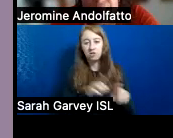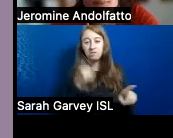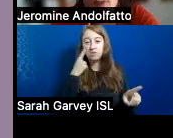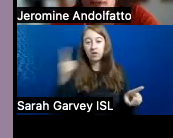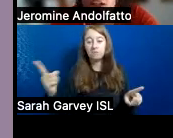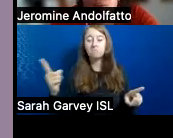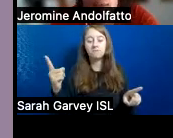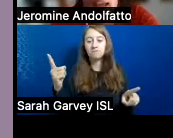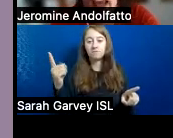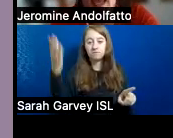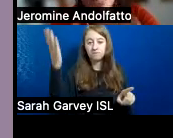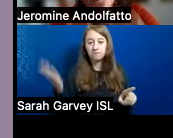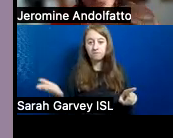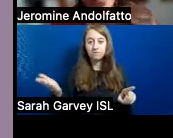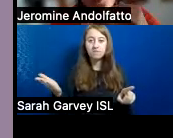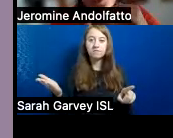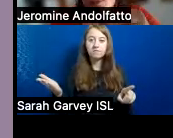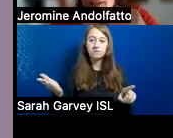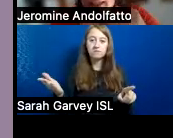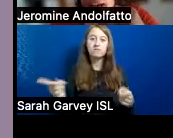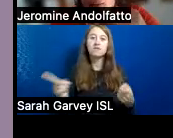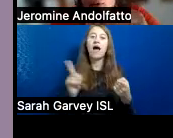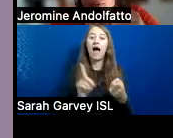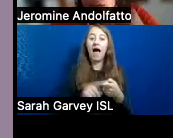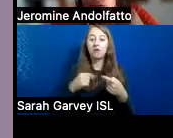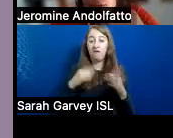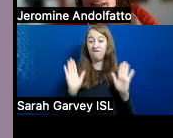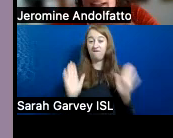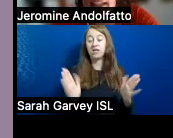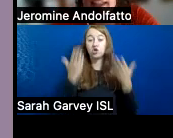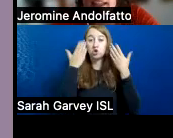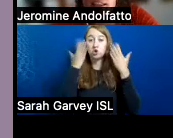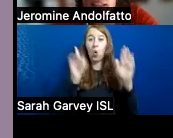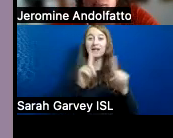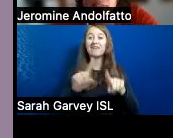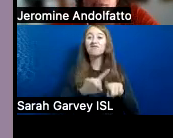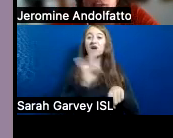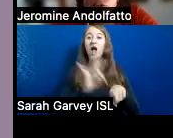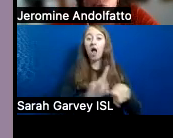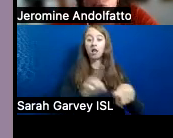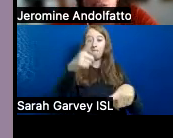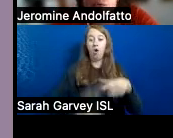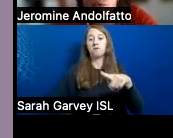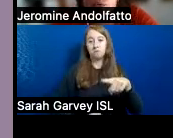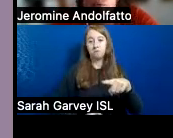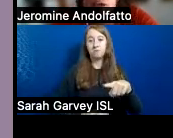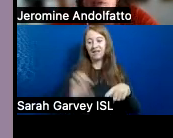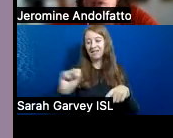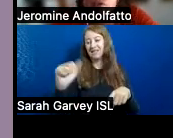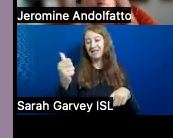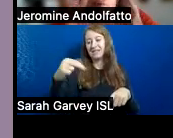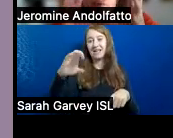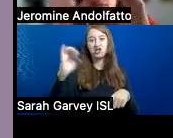Ireland, Belgium. And we also show the different type of sanctions that exist in these specific countries. So you